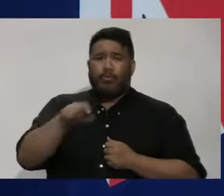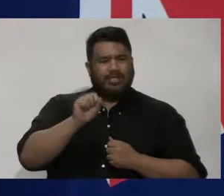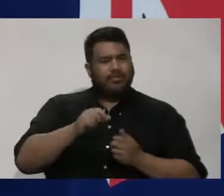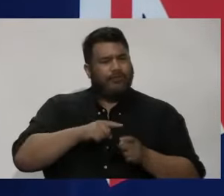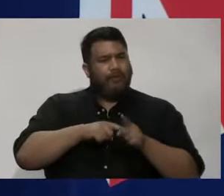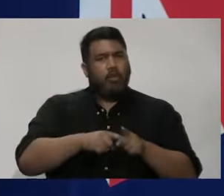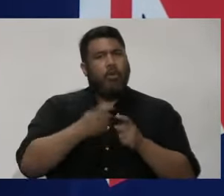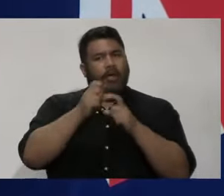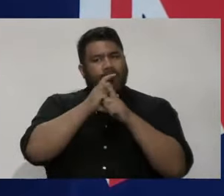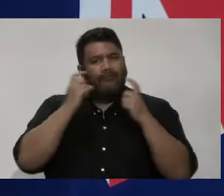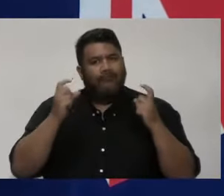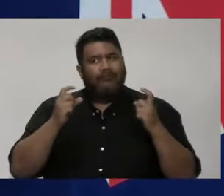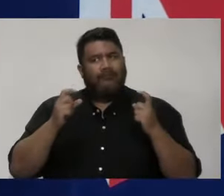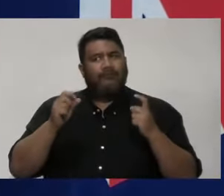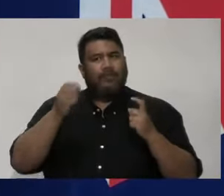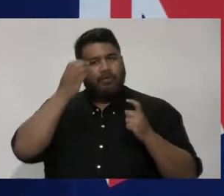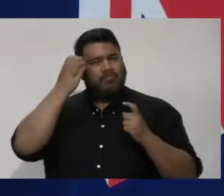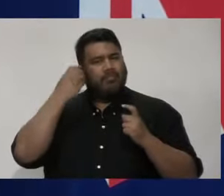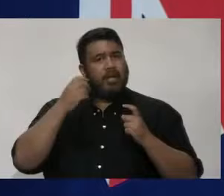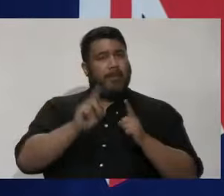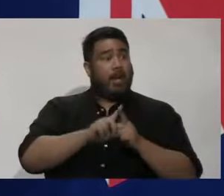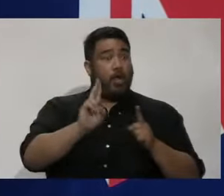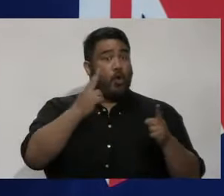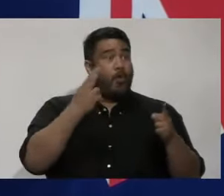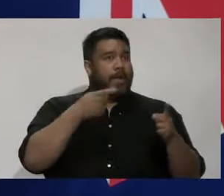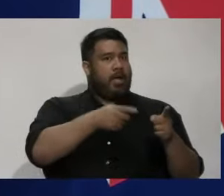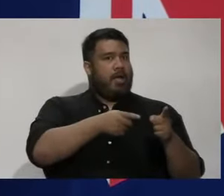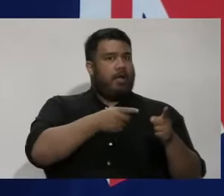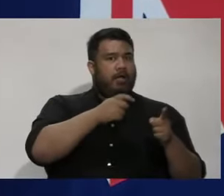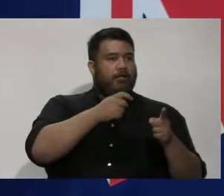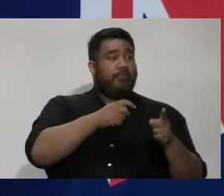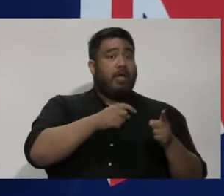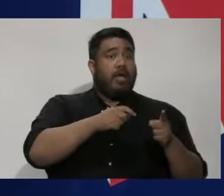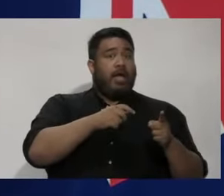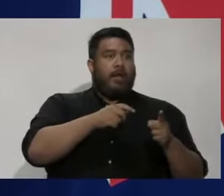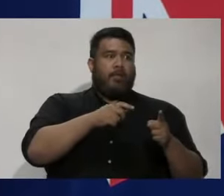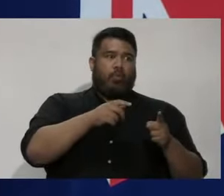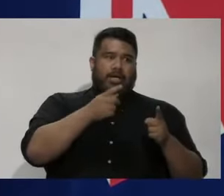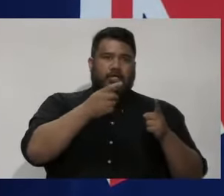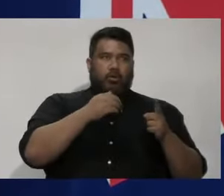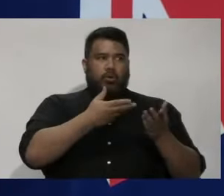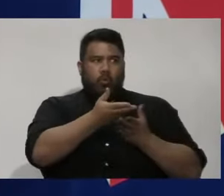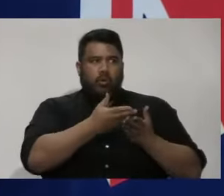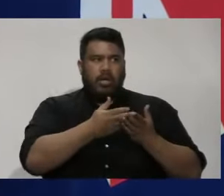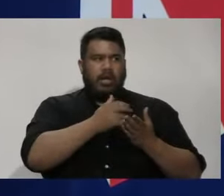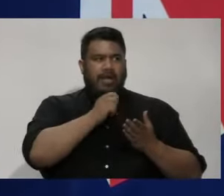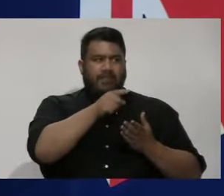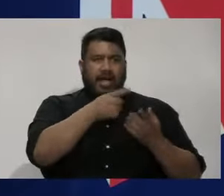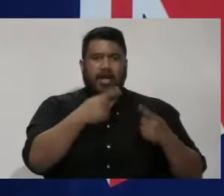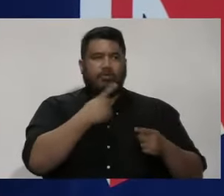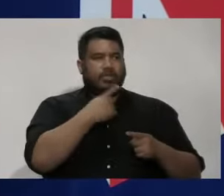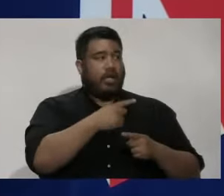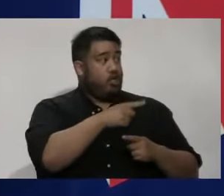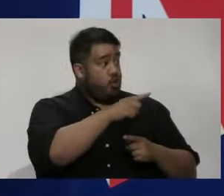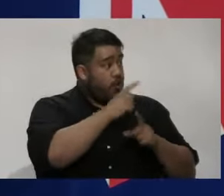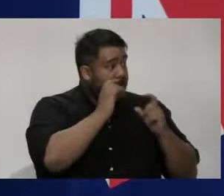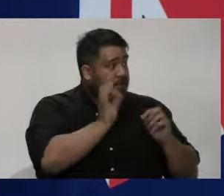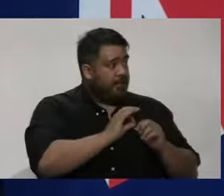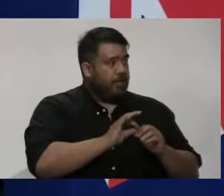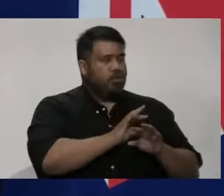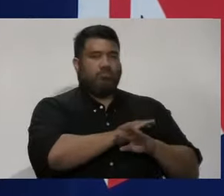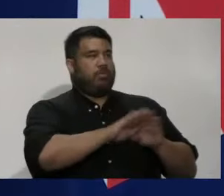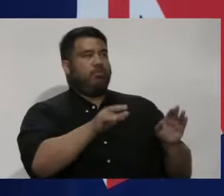for Uber around their ability to stop passage for someone if they're not wearing one. So that's what we'll be working through. Be extending the